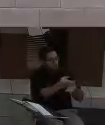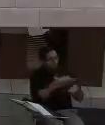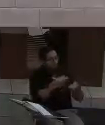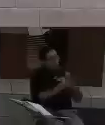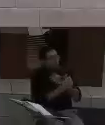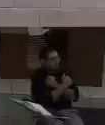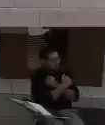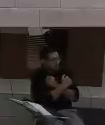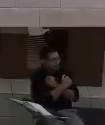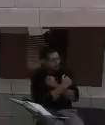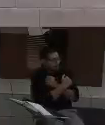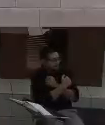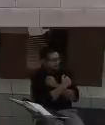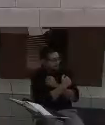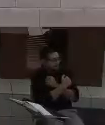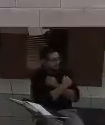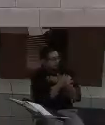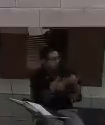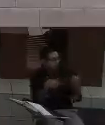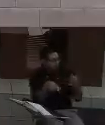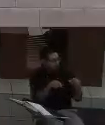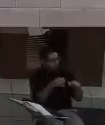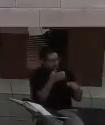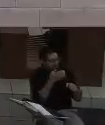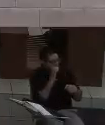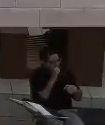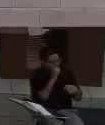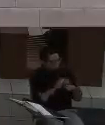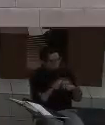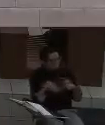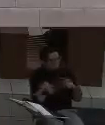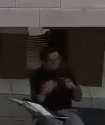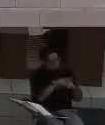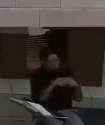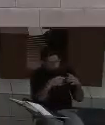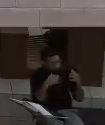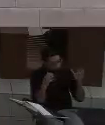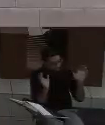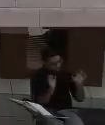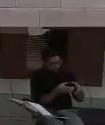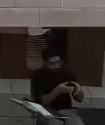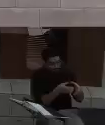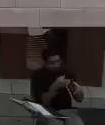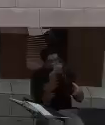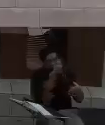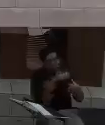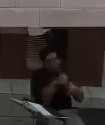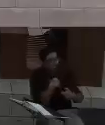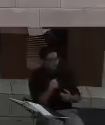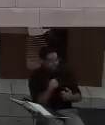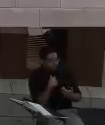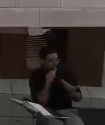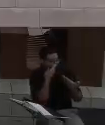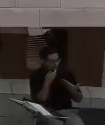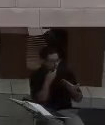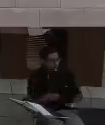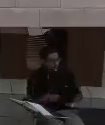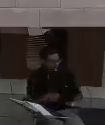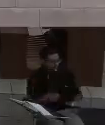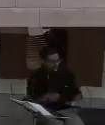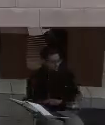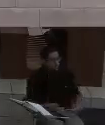everlasting covenant, which is poured out for you. When you gather together, do this and remember me. Let us